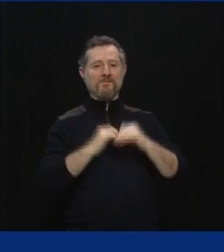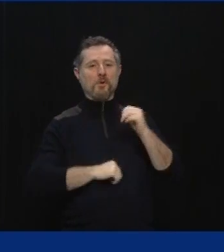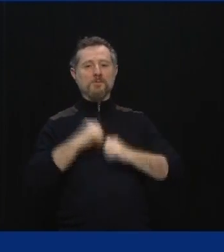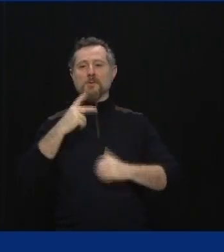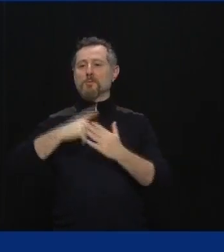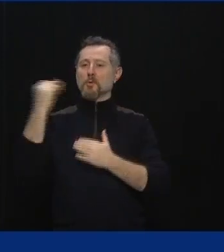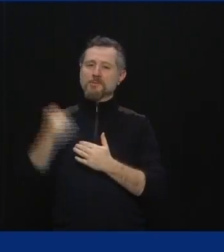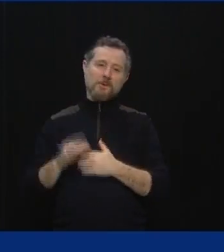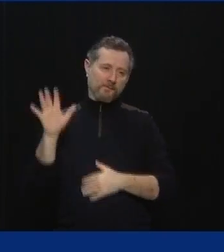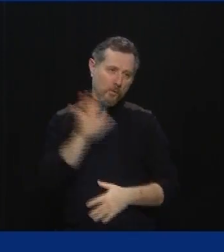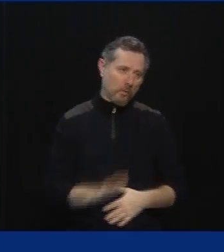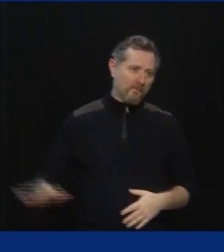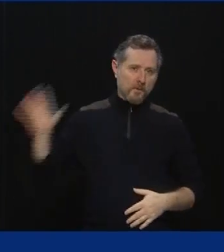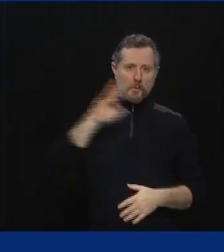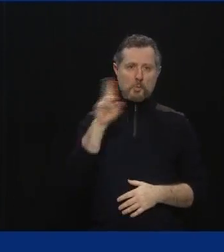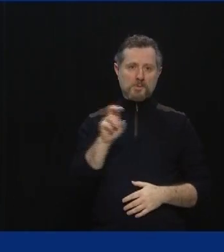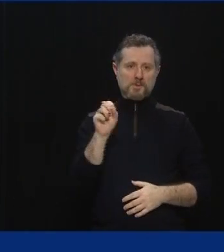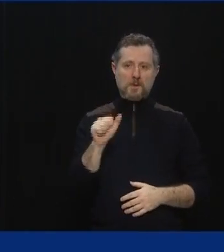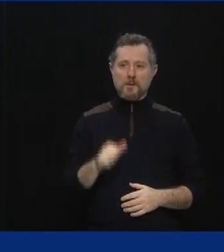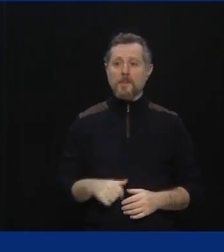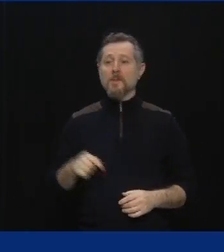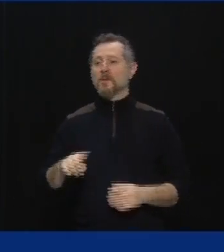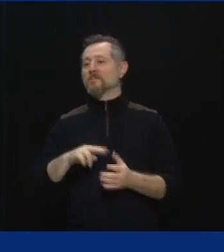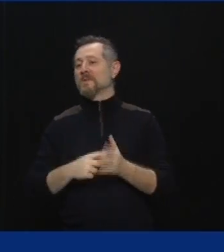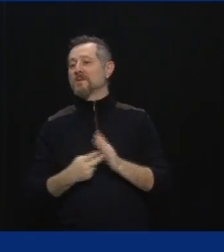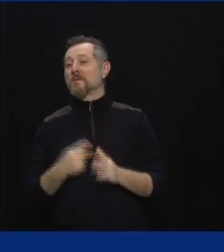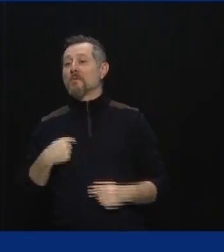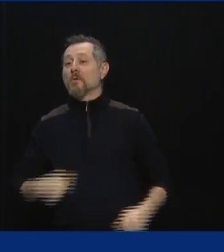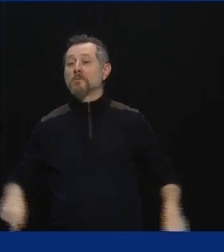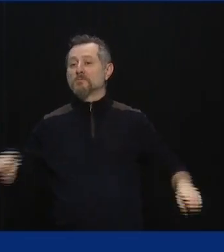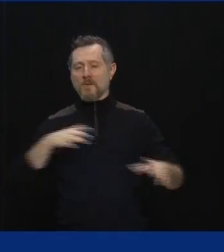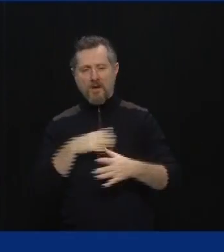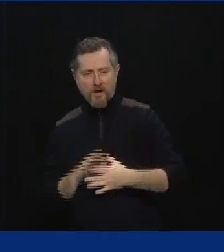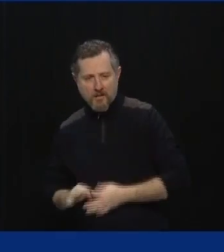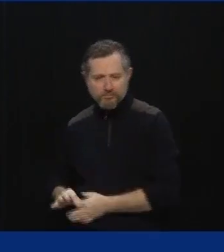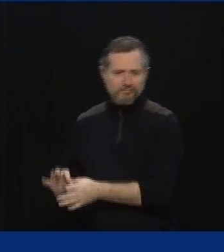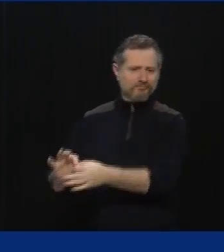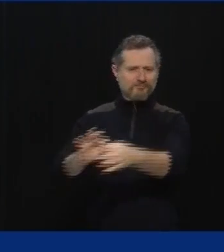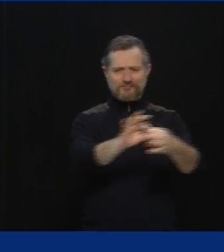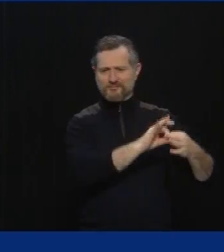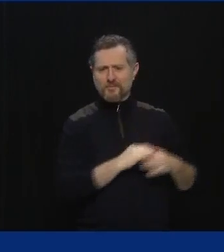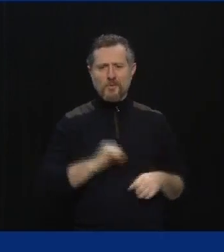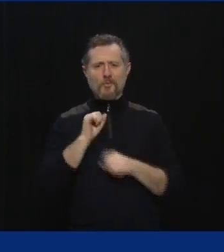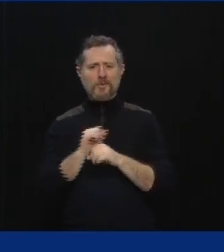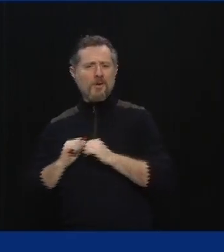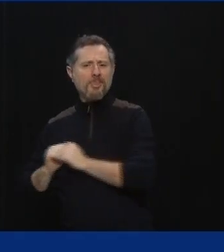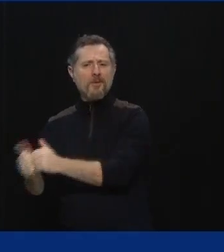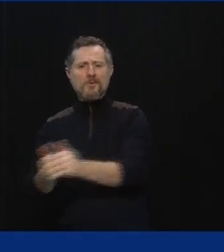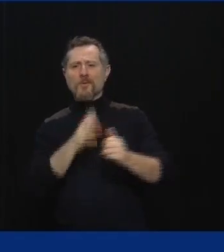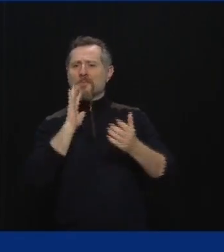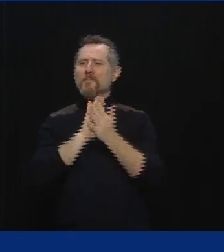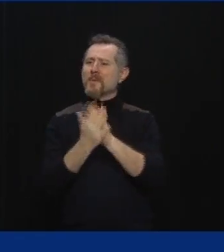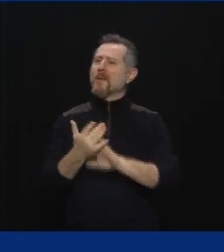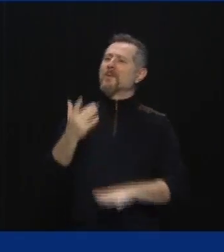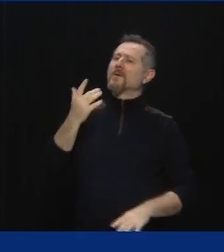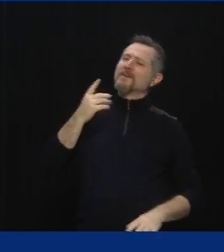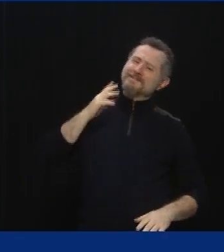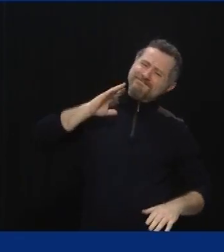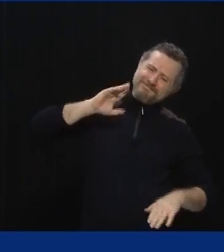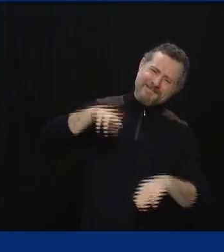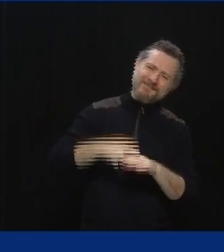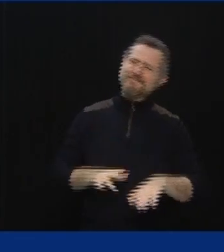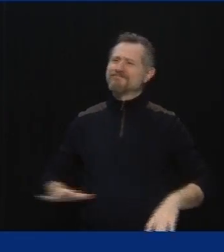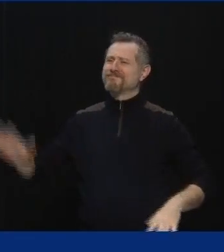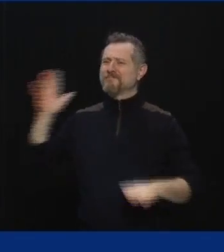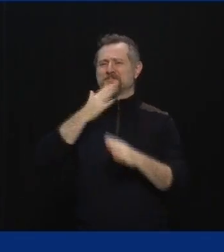nation today. Together, we are embarking on a journey that will become the national benchmark on how to